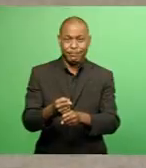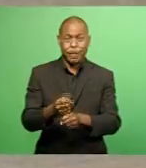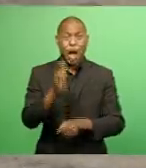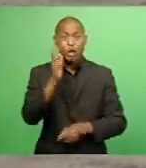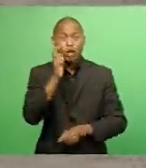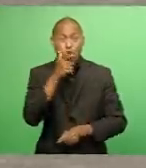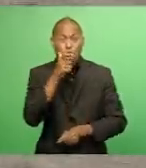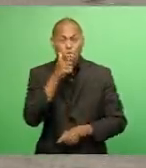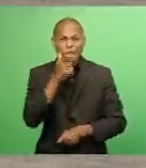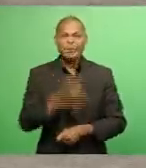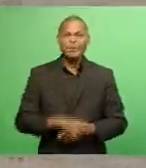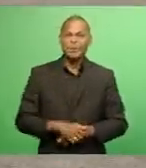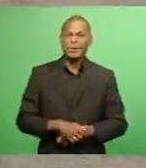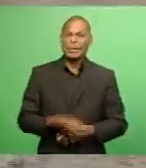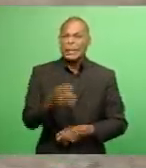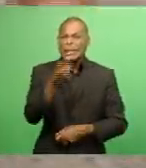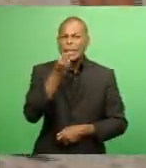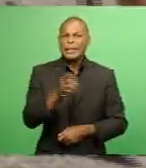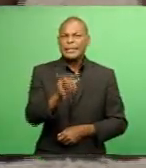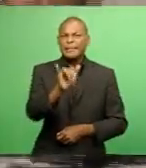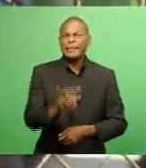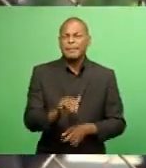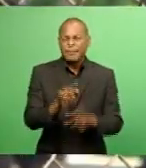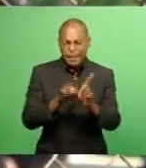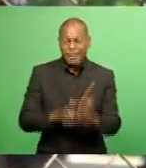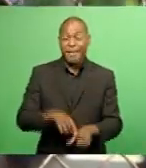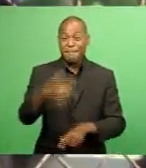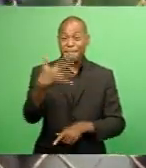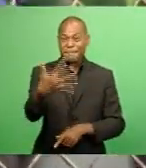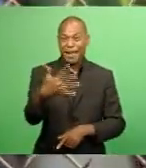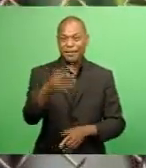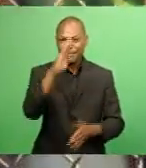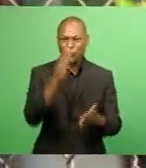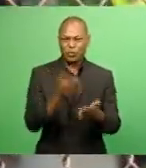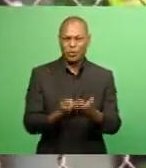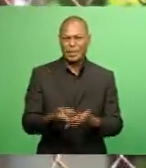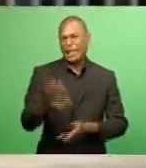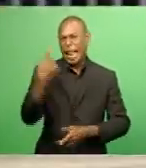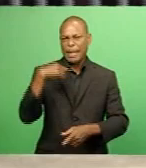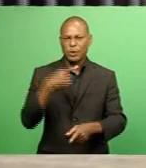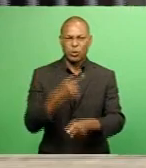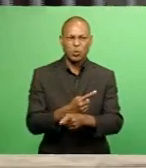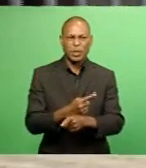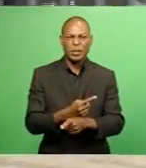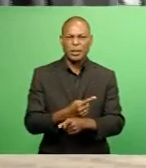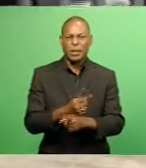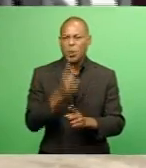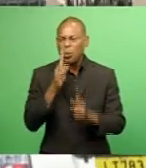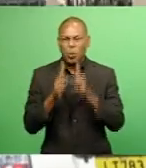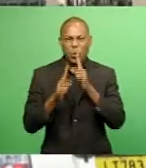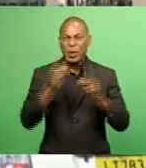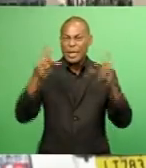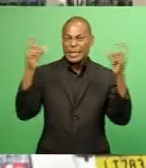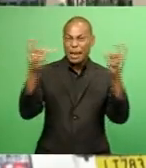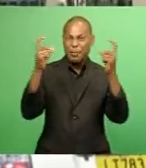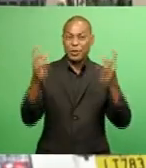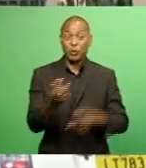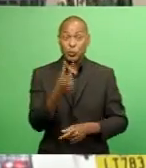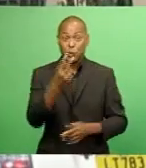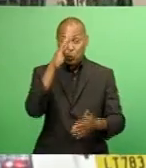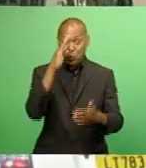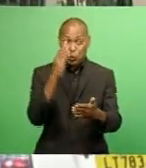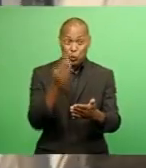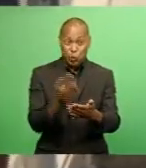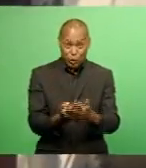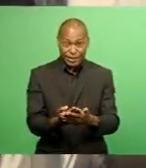chocolates were consumed by the Year 5 students last Wednesday during a birthday celebration. 2 students who were admitted at the